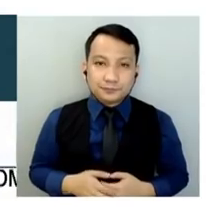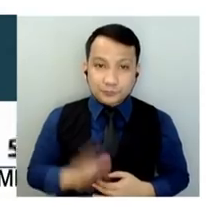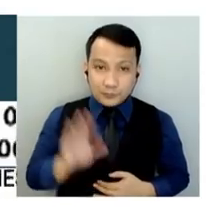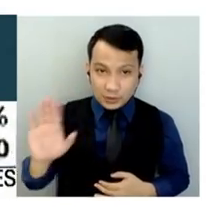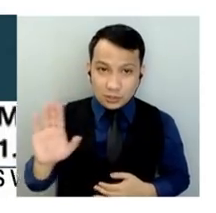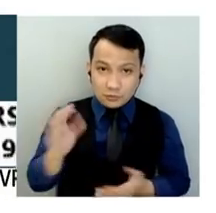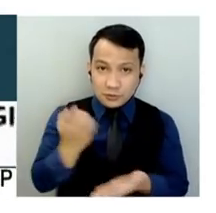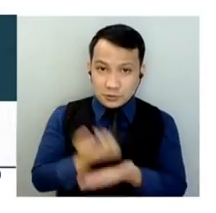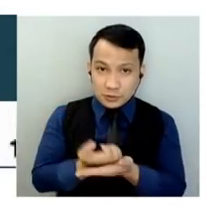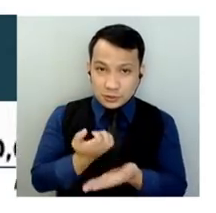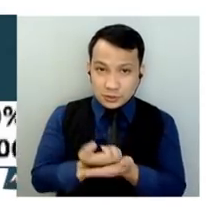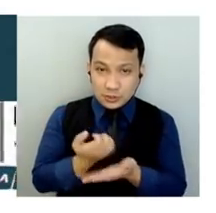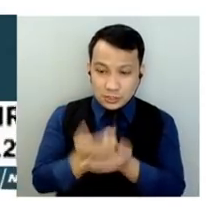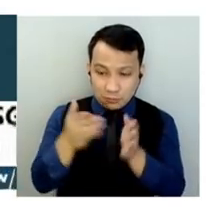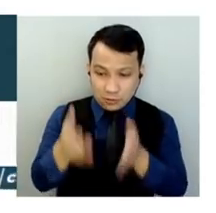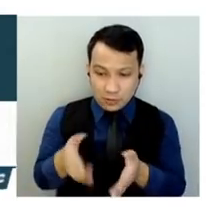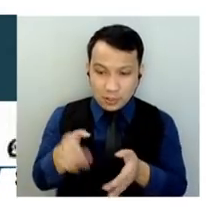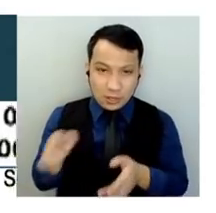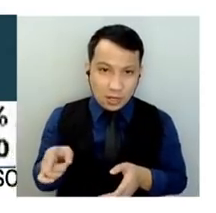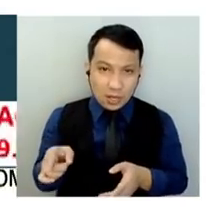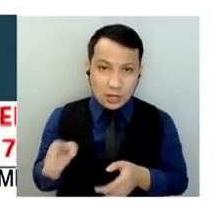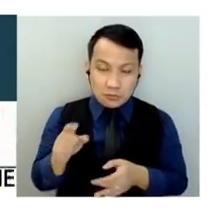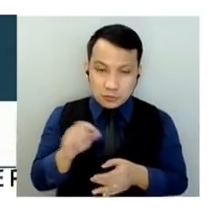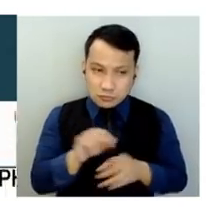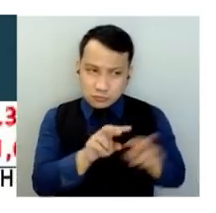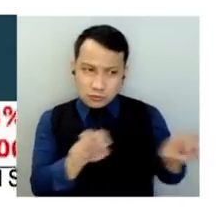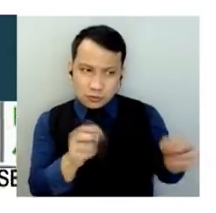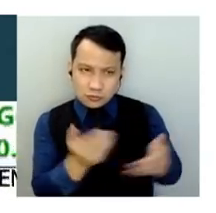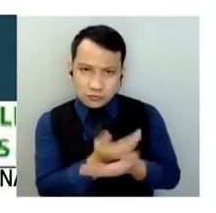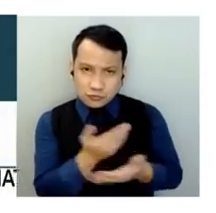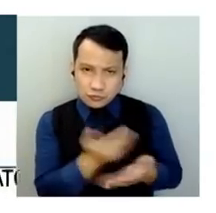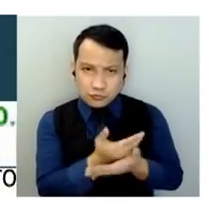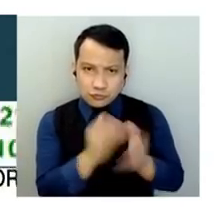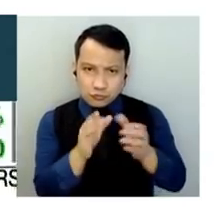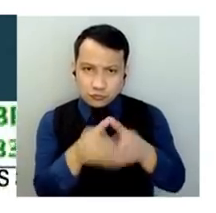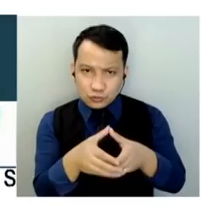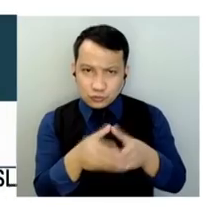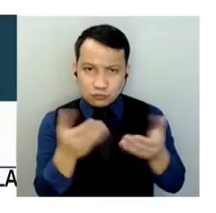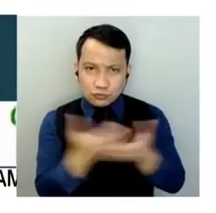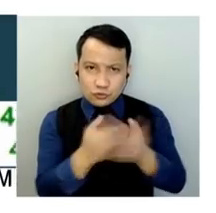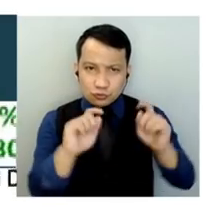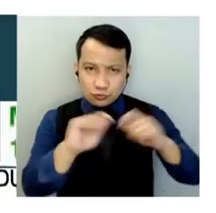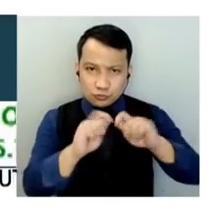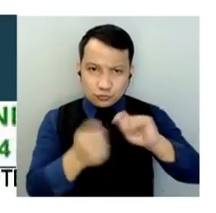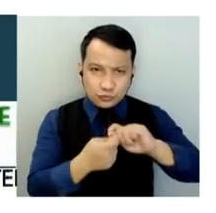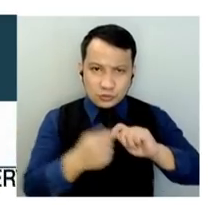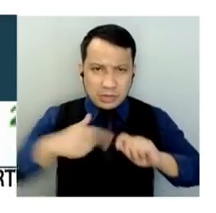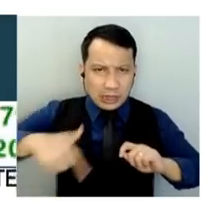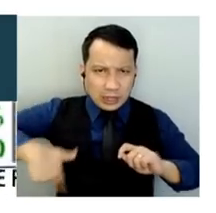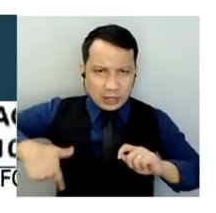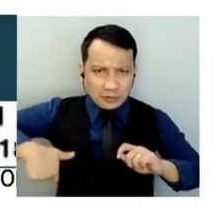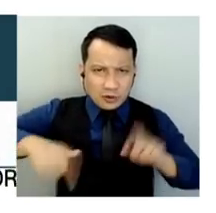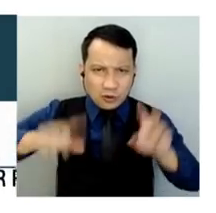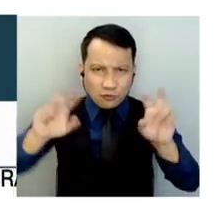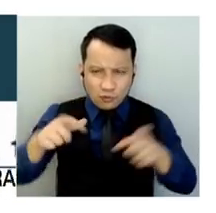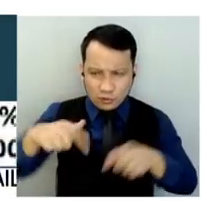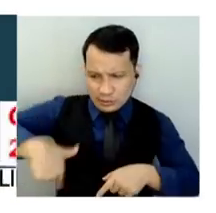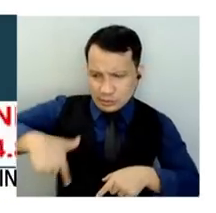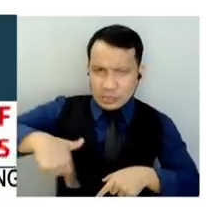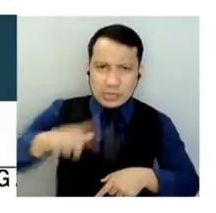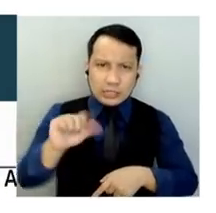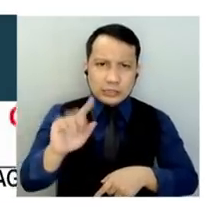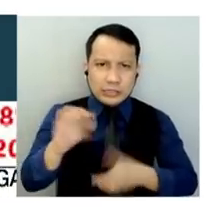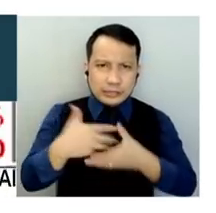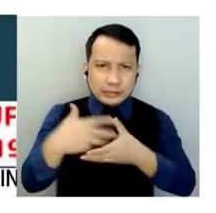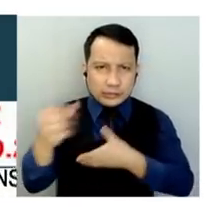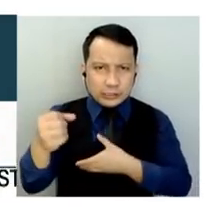economist. When you see a new category or a new term called late release, and you're in the middle of the pandemic, and